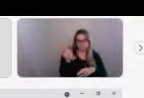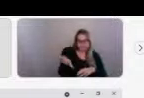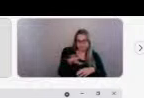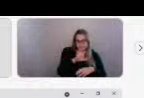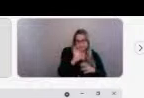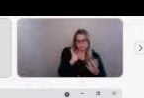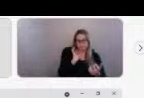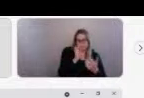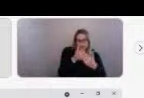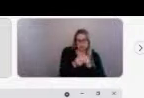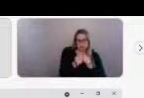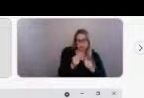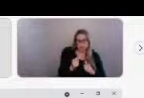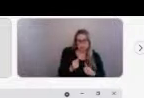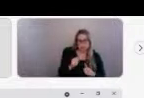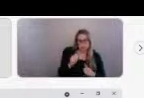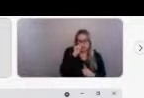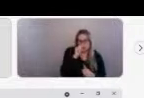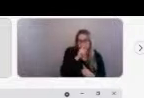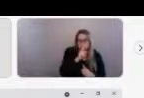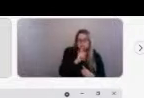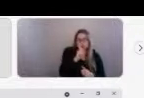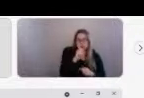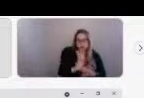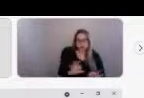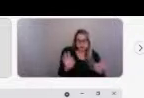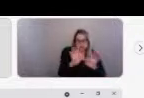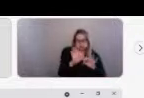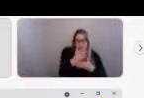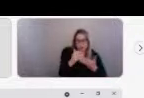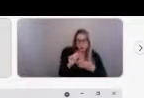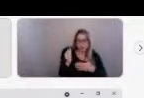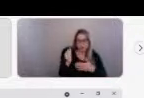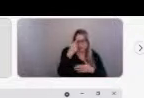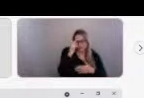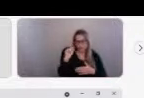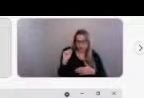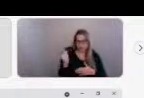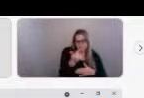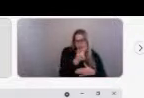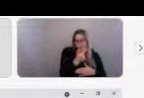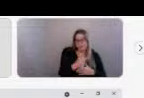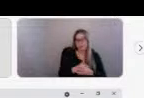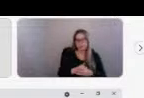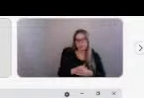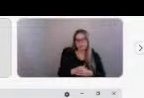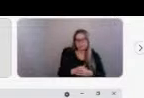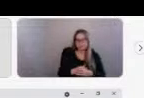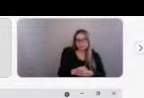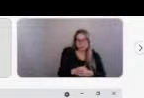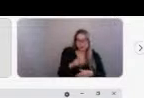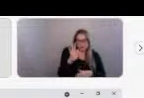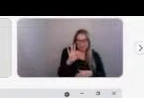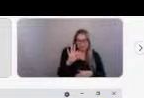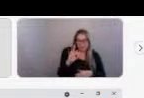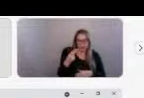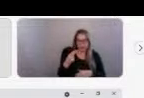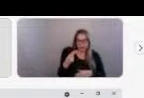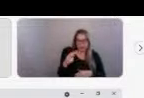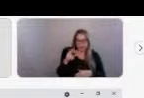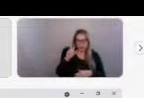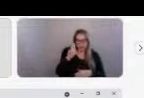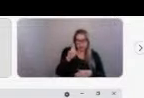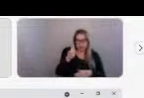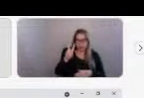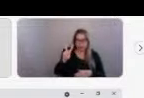with scottsdale is a really important part for all of us in the fountain hills and rio verde